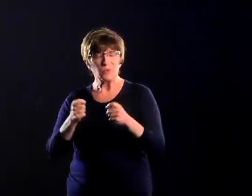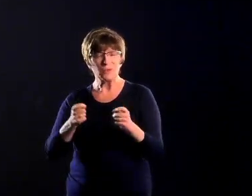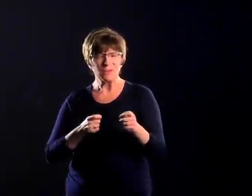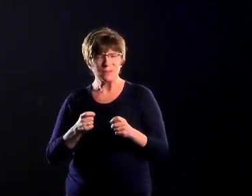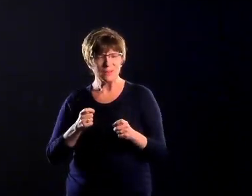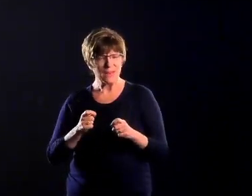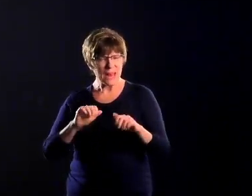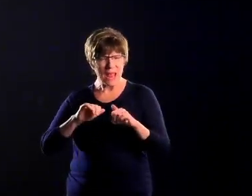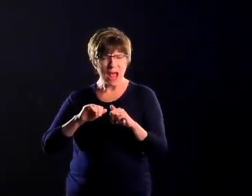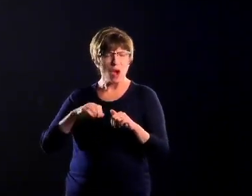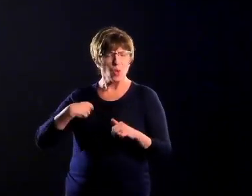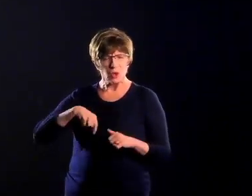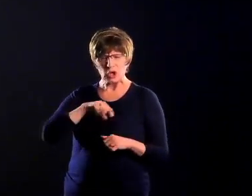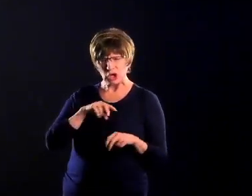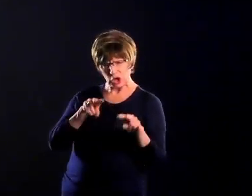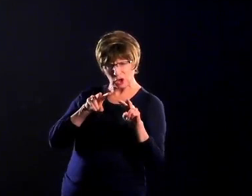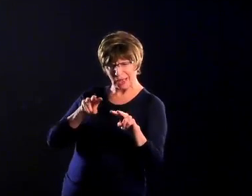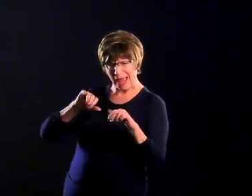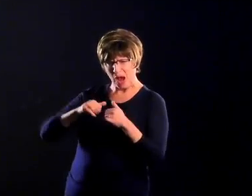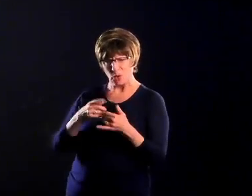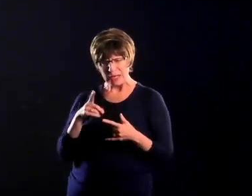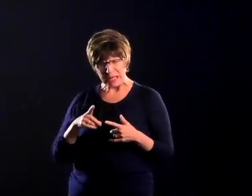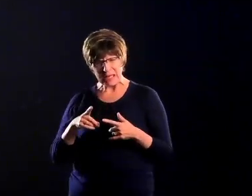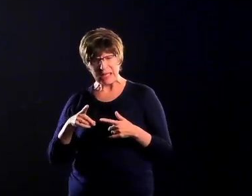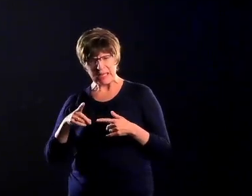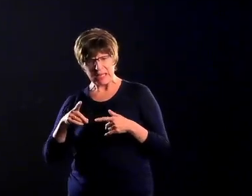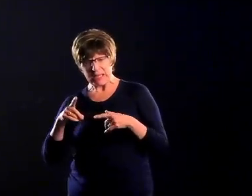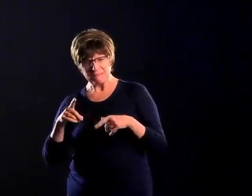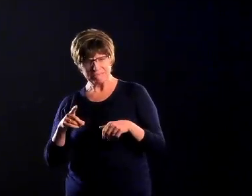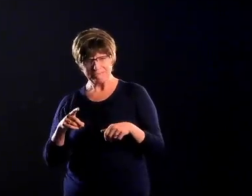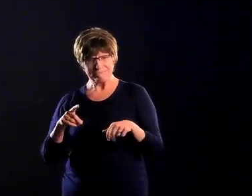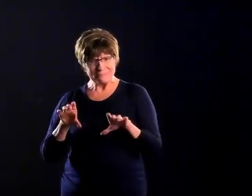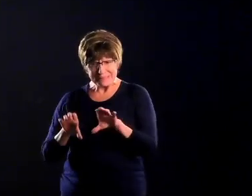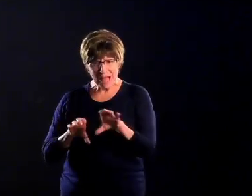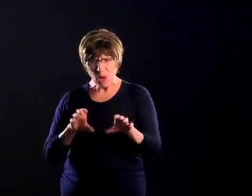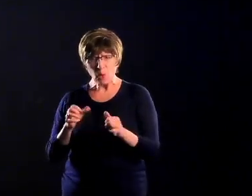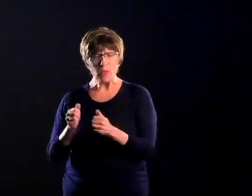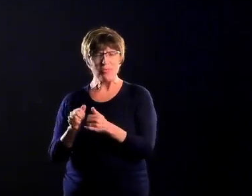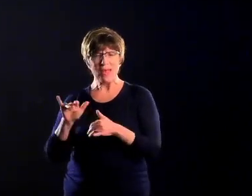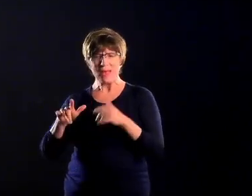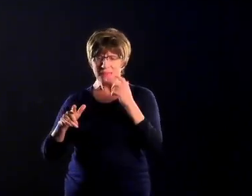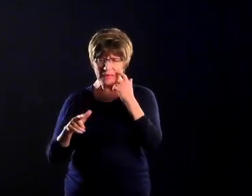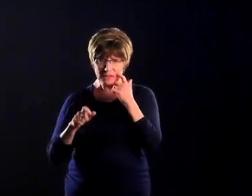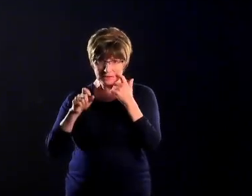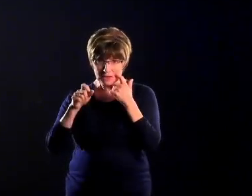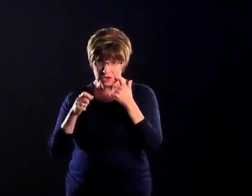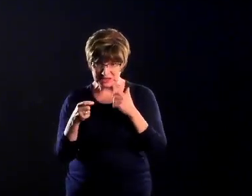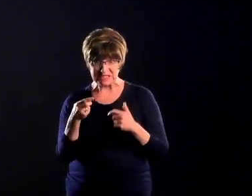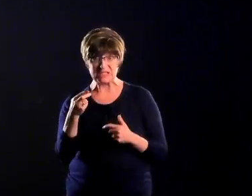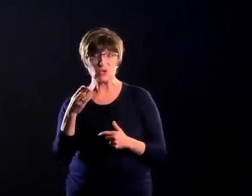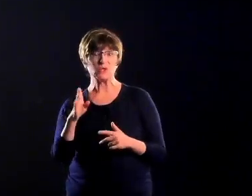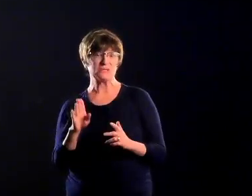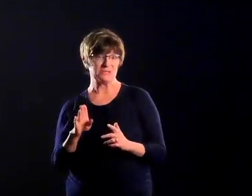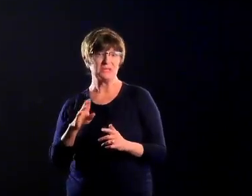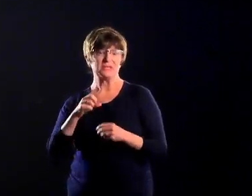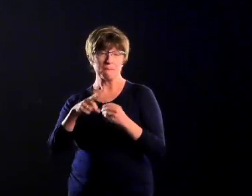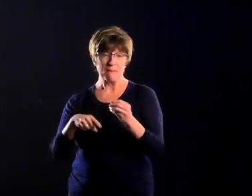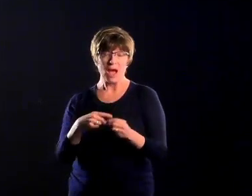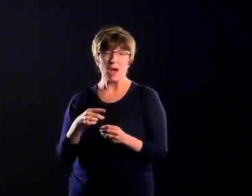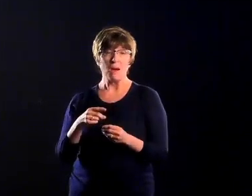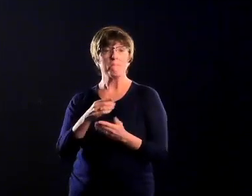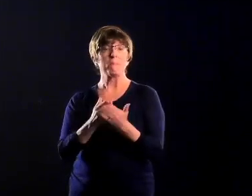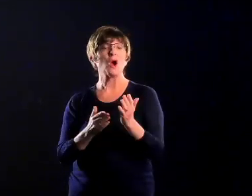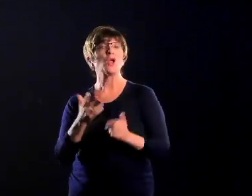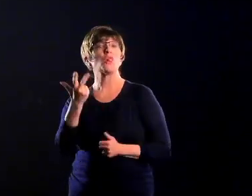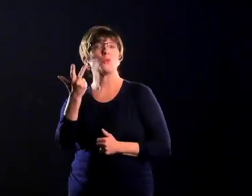he dealt with it is a really good thing for us to examine. That's what our sermon series is about over these 7 weeks, and today is part 3